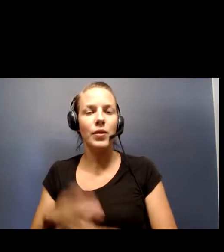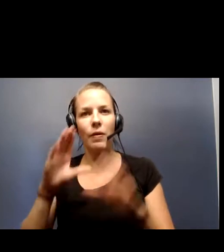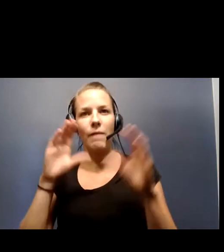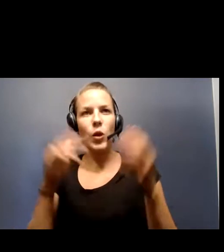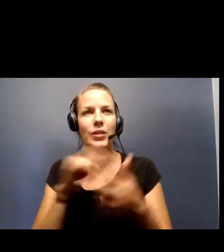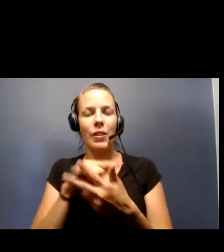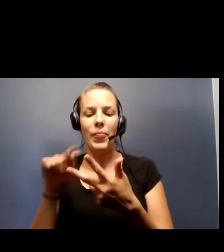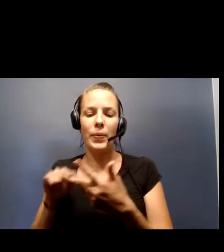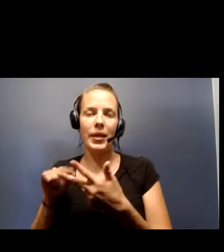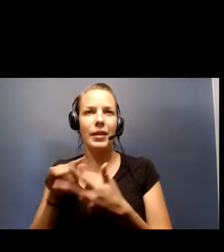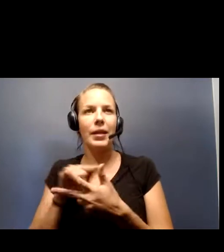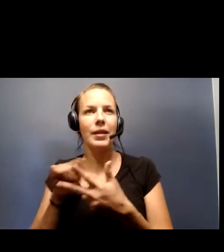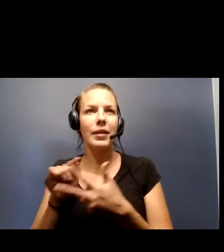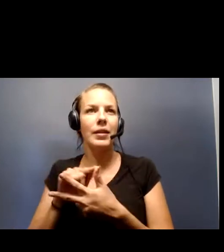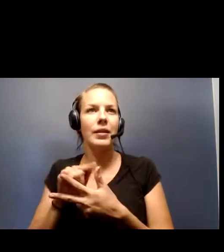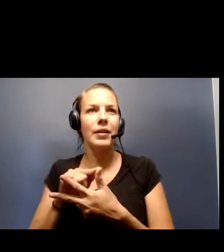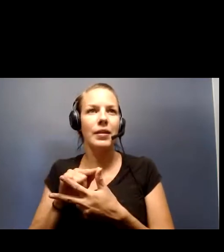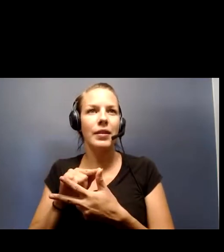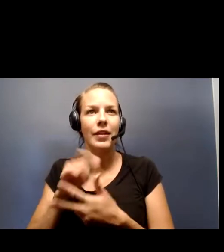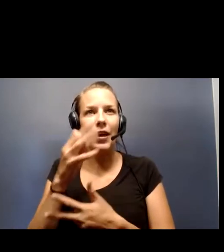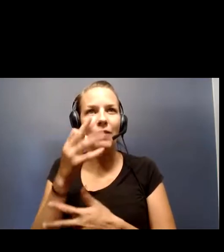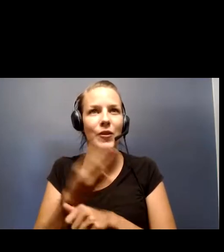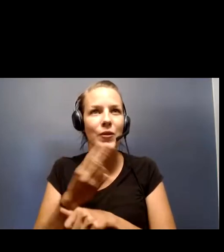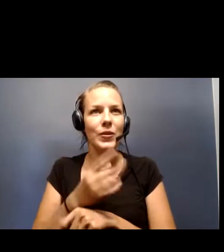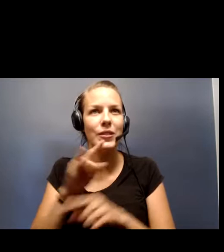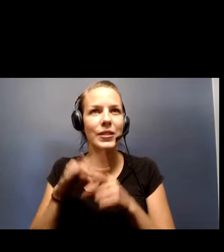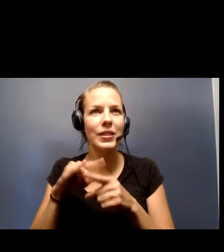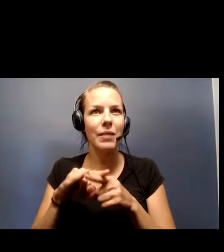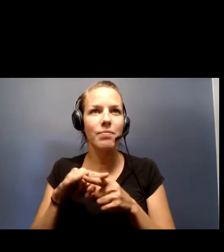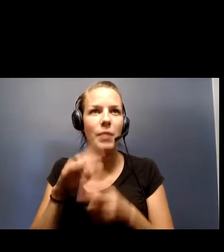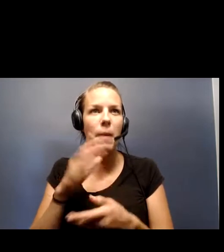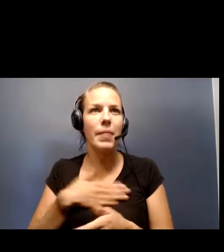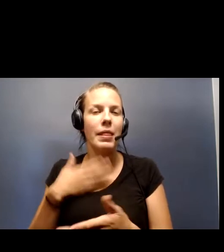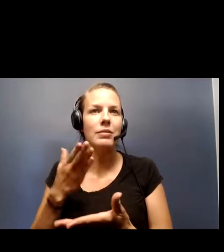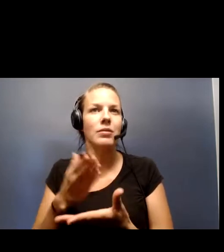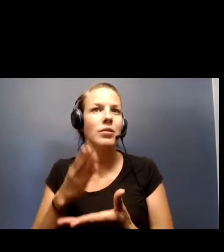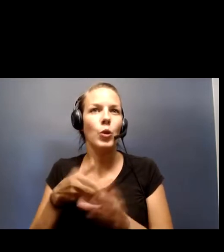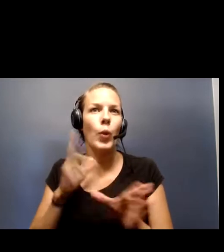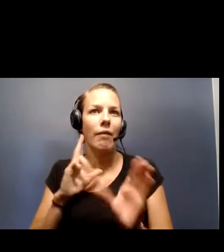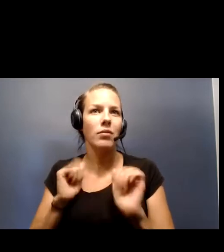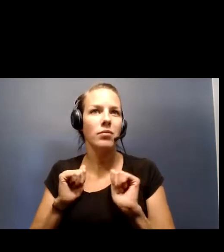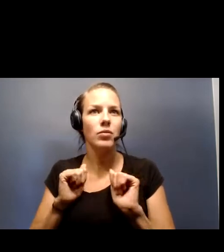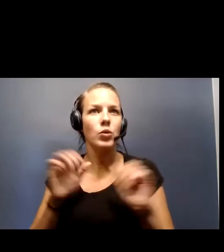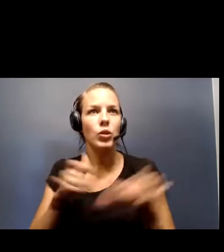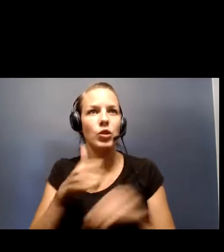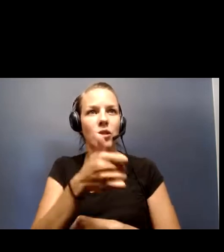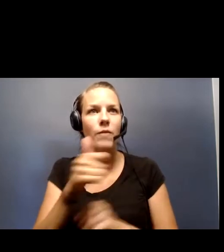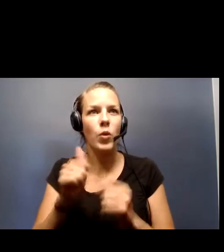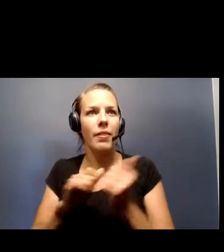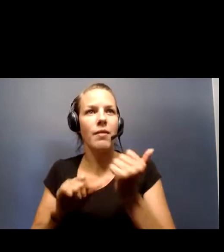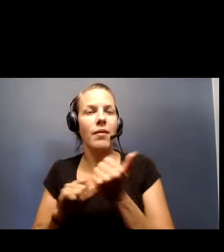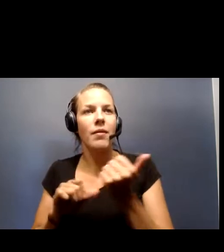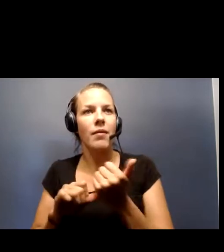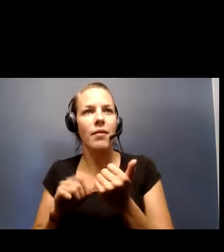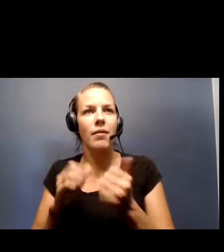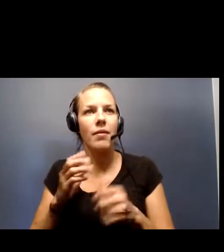3 areas. One, if you use tobacco products, please quit. Do this on your own or with assistance of